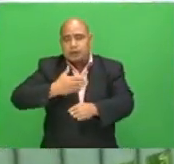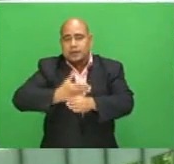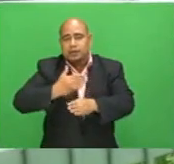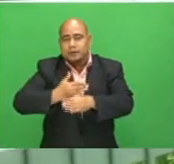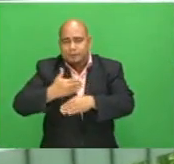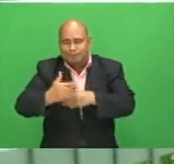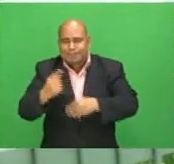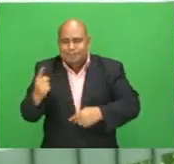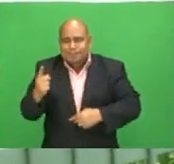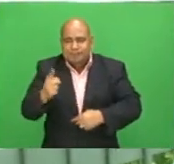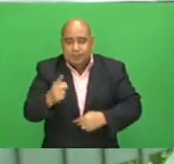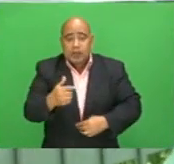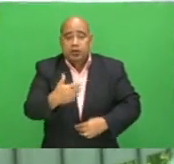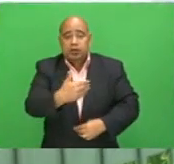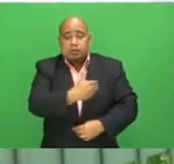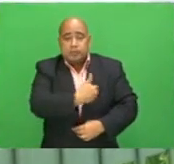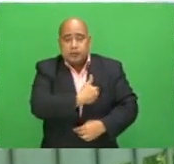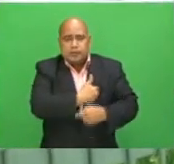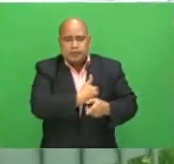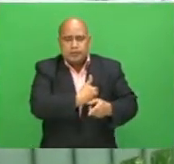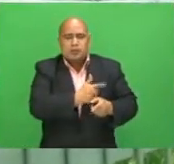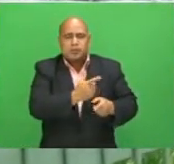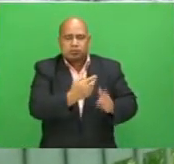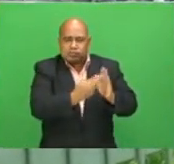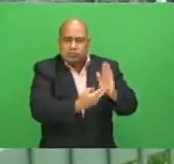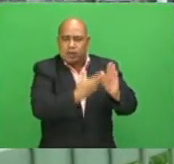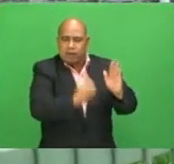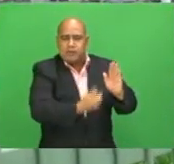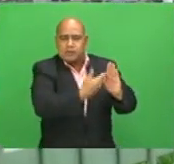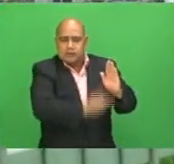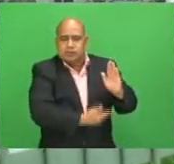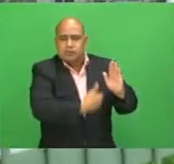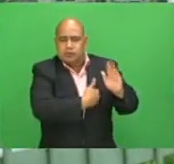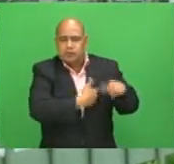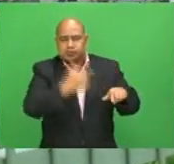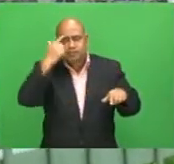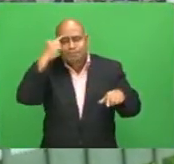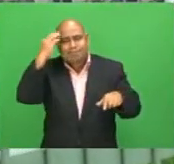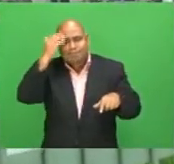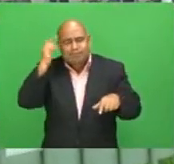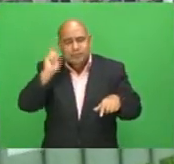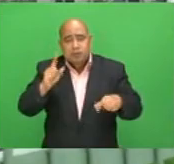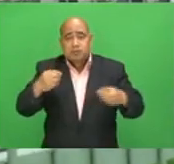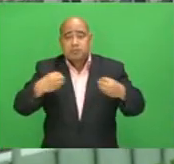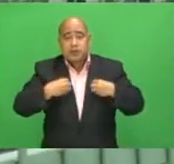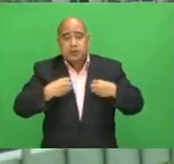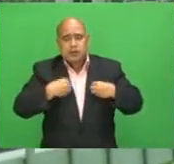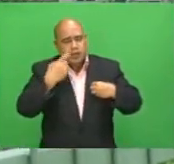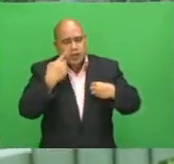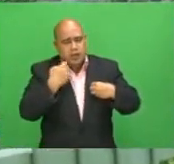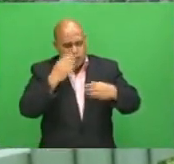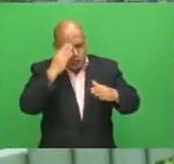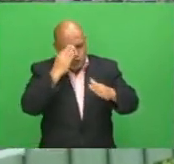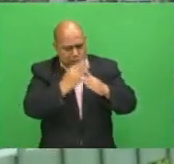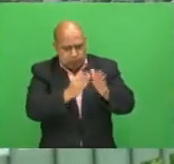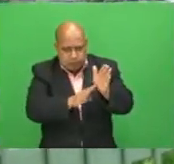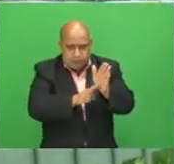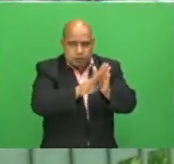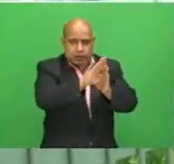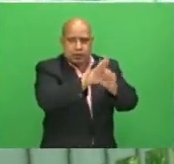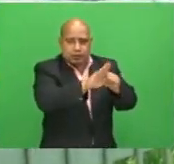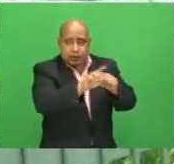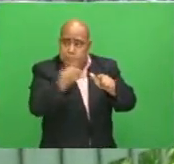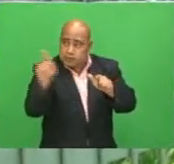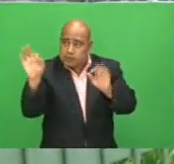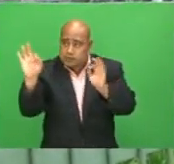the restrictions have been eased, I thought the business would slowly pick up again. And I hope if my application gets approved, I would be able to